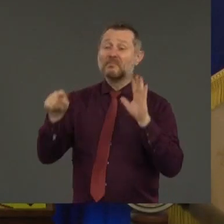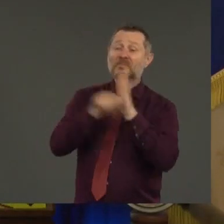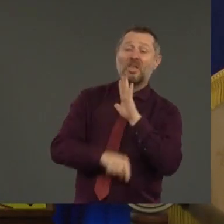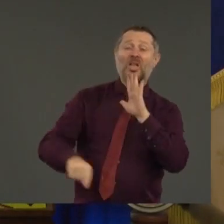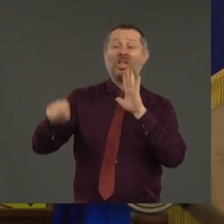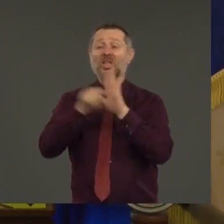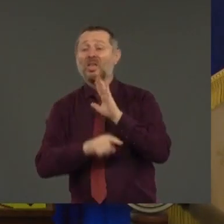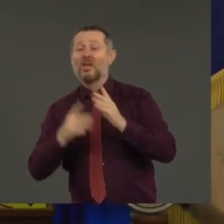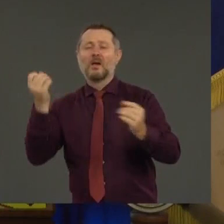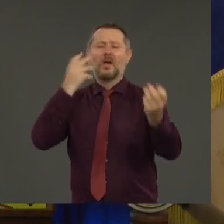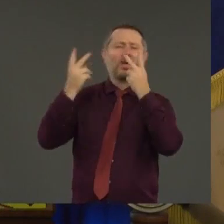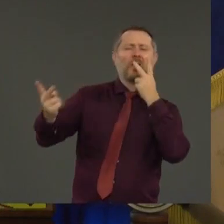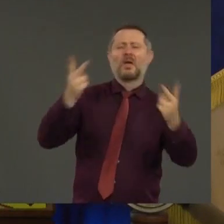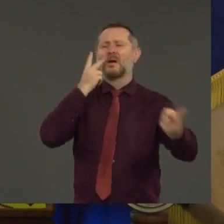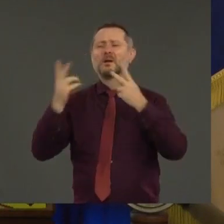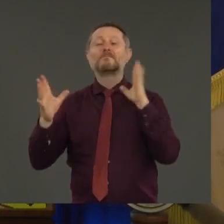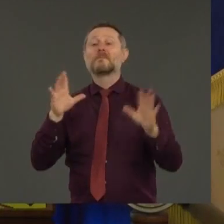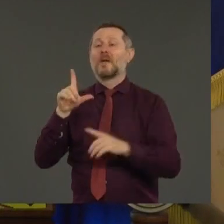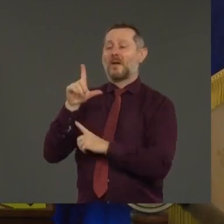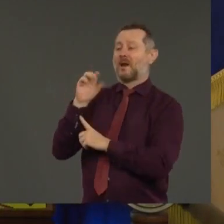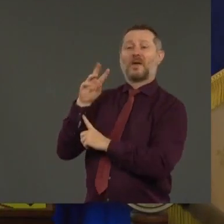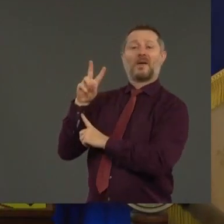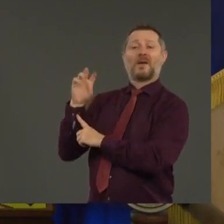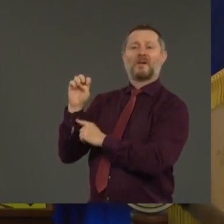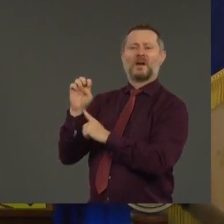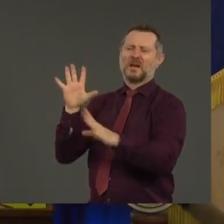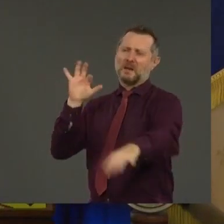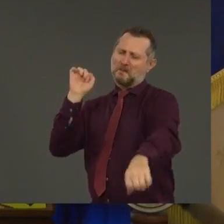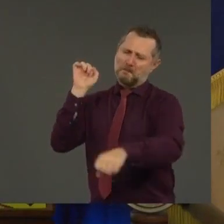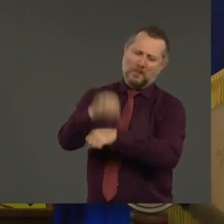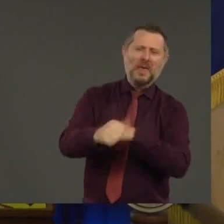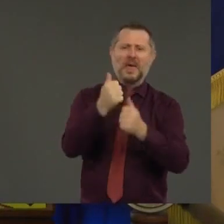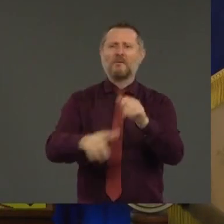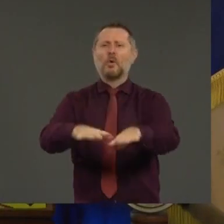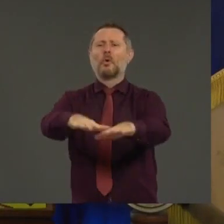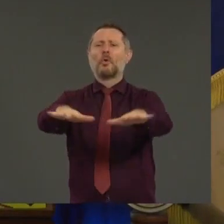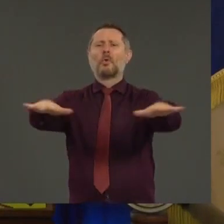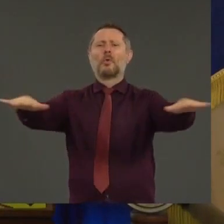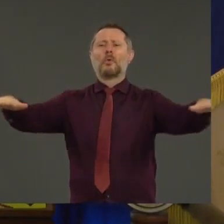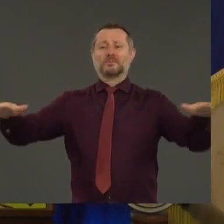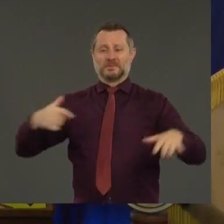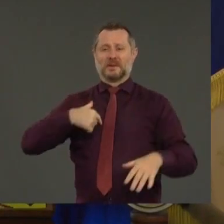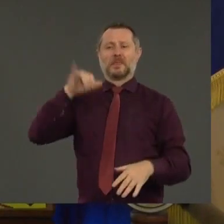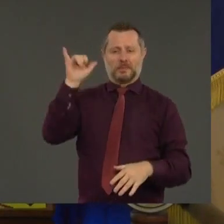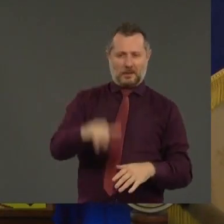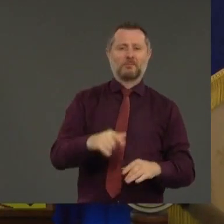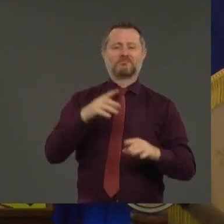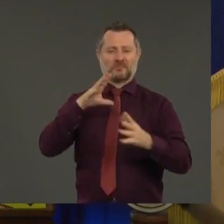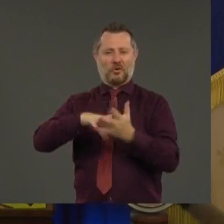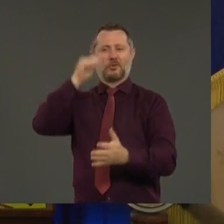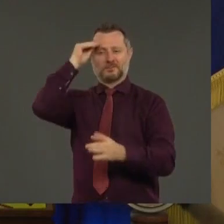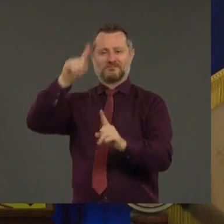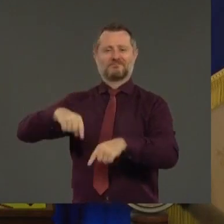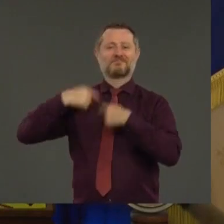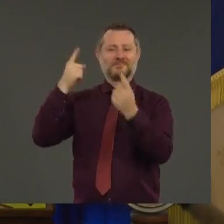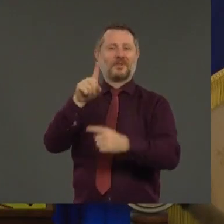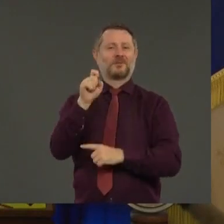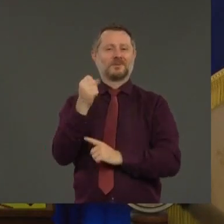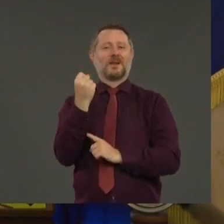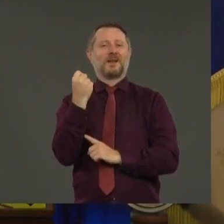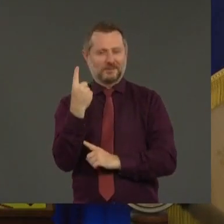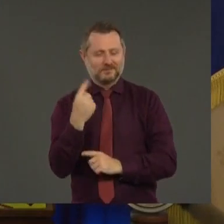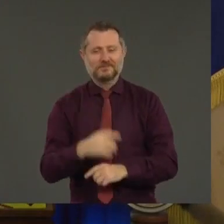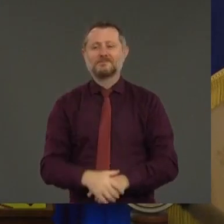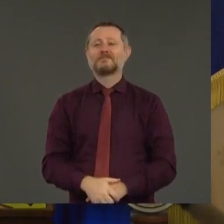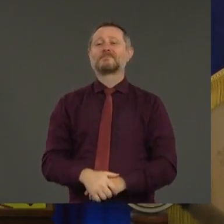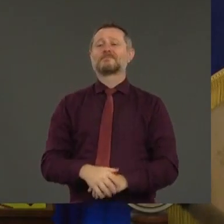love brings the light. That is what I will take from the past 111 days. And it inspires